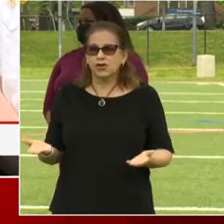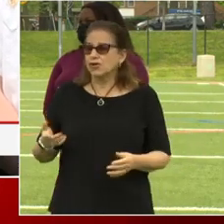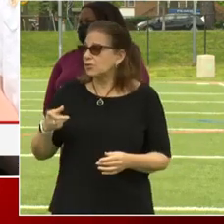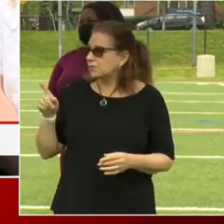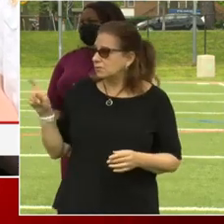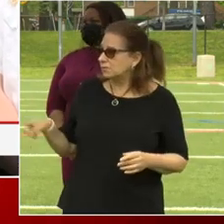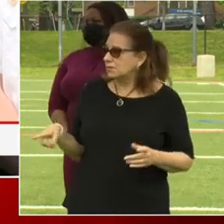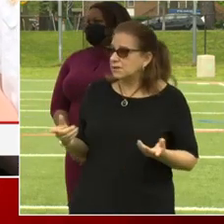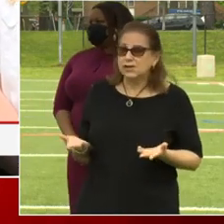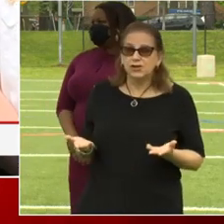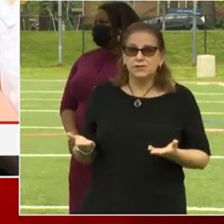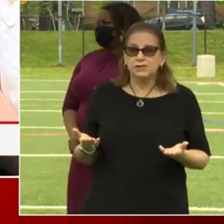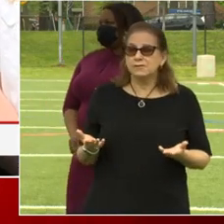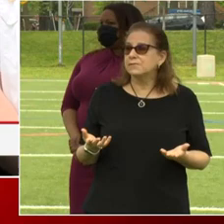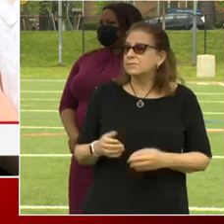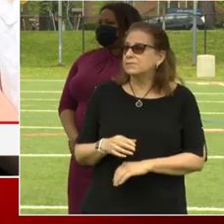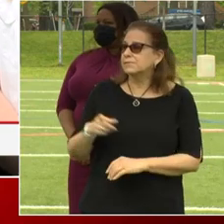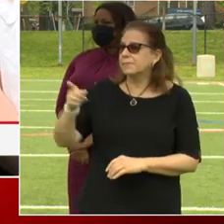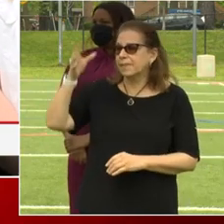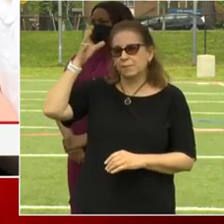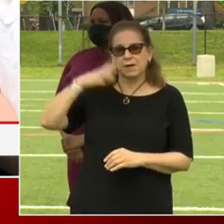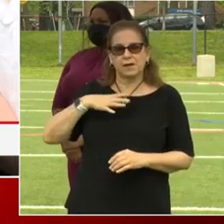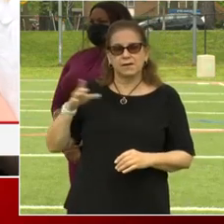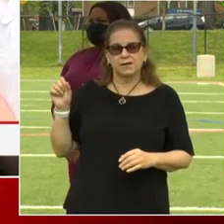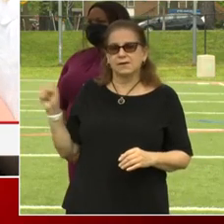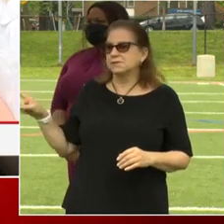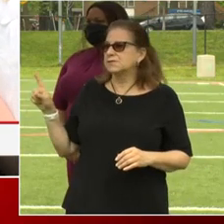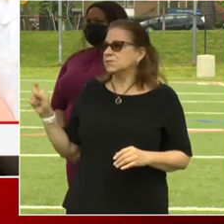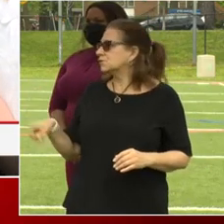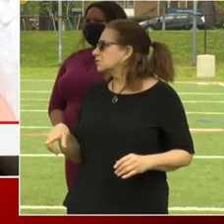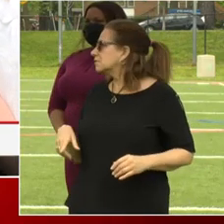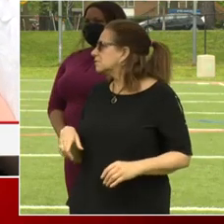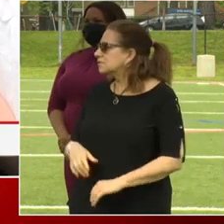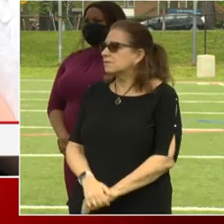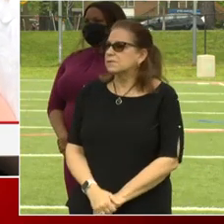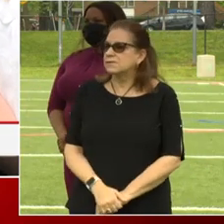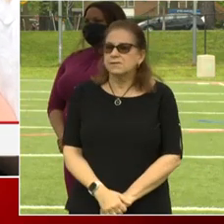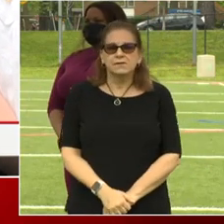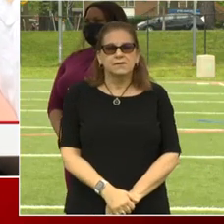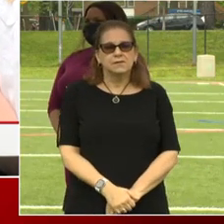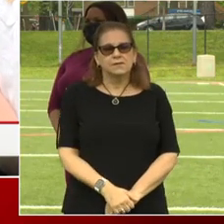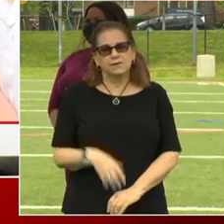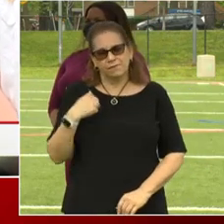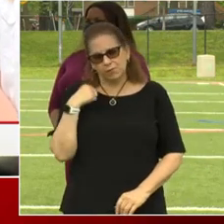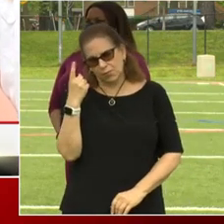there any other questions? Yes, Colby. Just one more. I need to